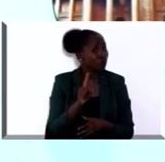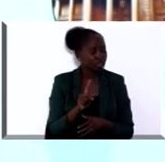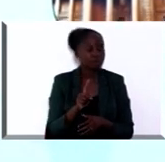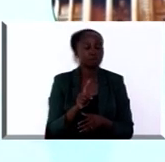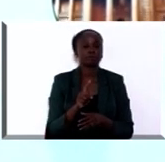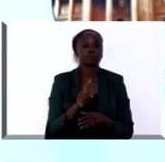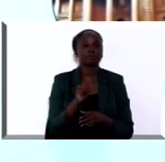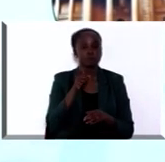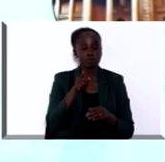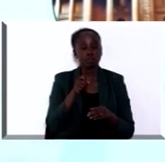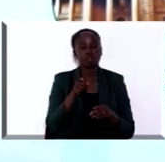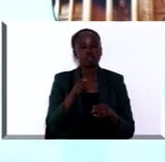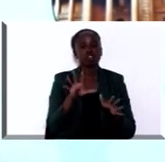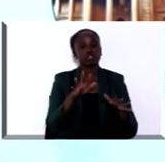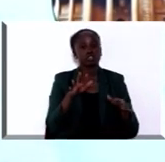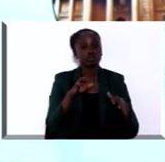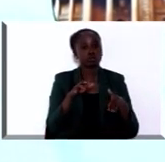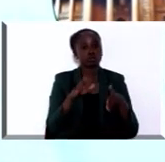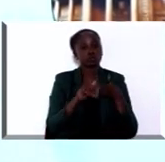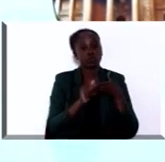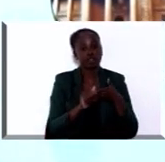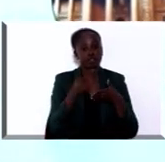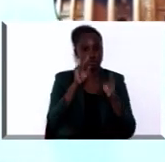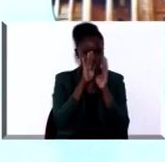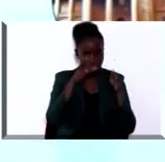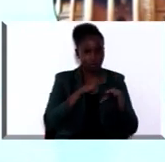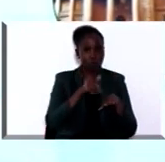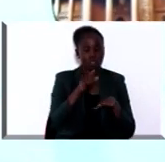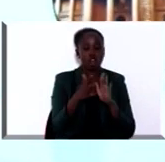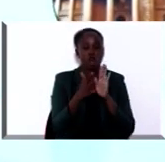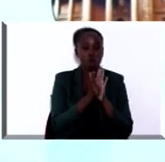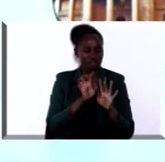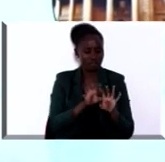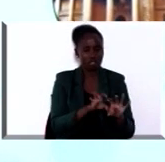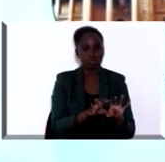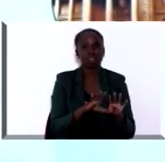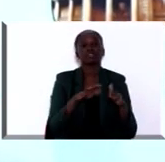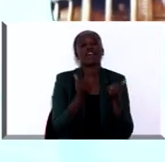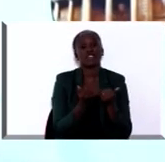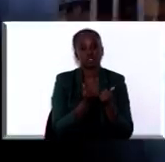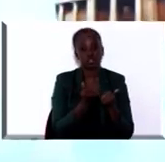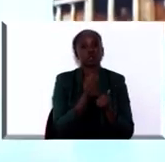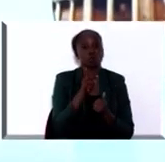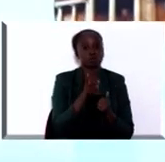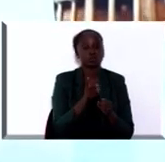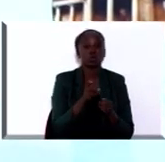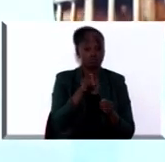drive focusing on, firstly, law enforcement agencies are also taking